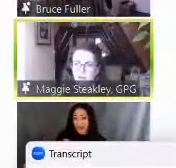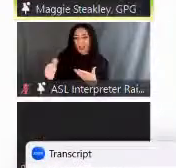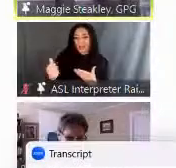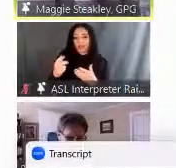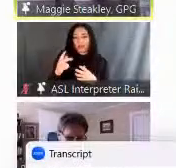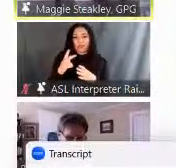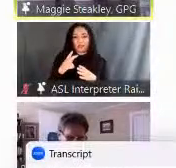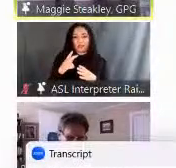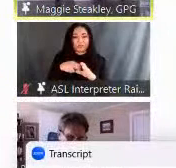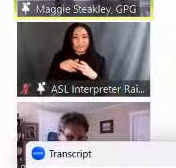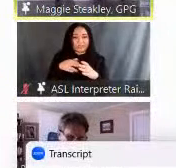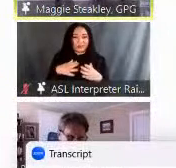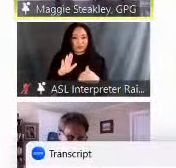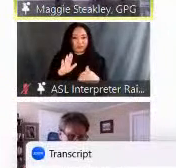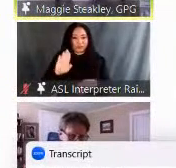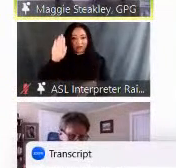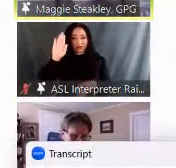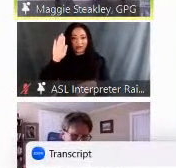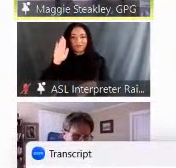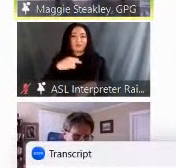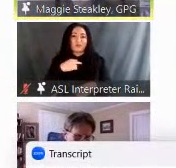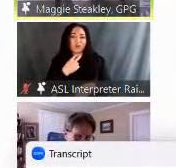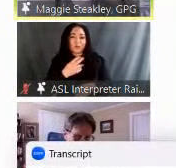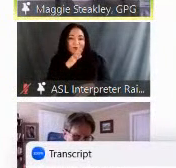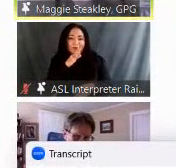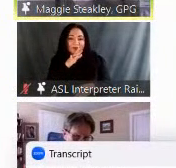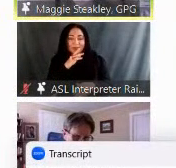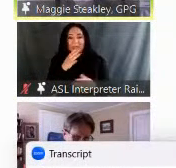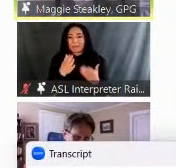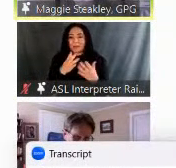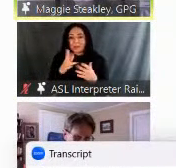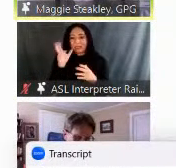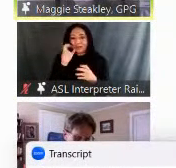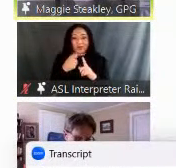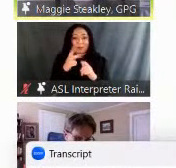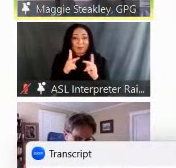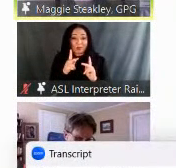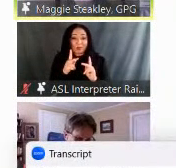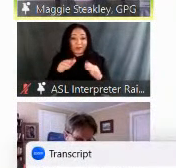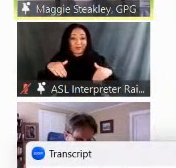hand. We would love to hear from particularly folks we maybe haven't heard from yet today.